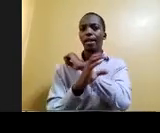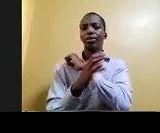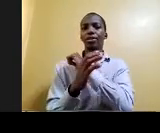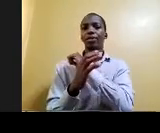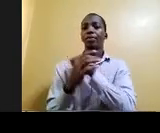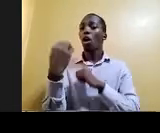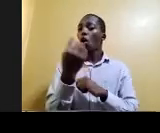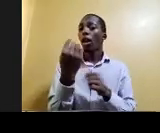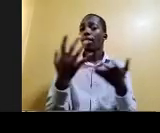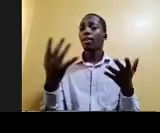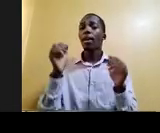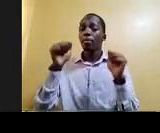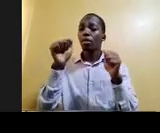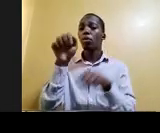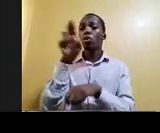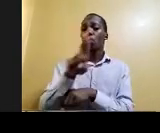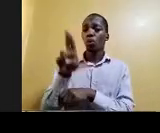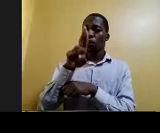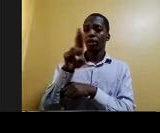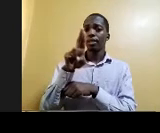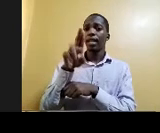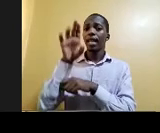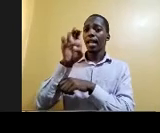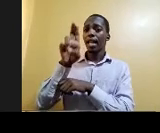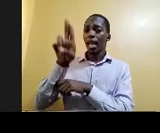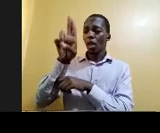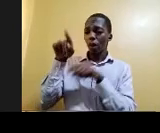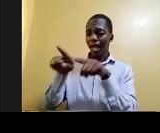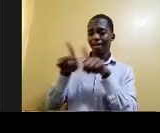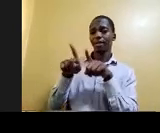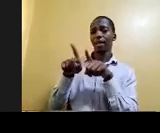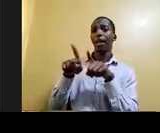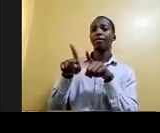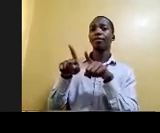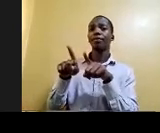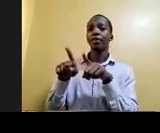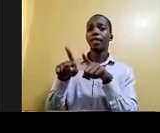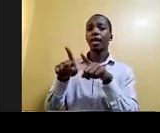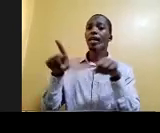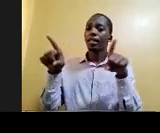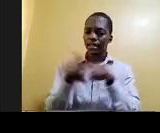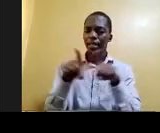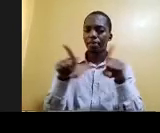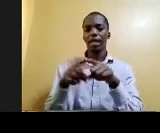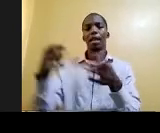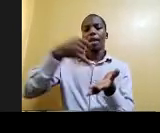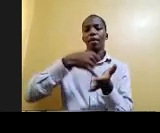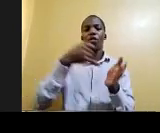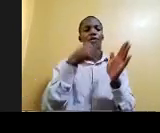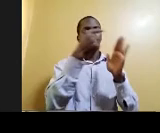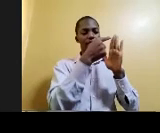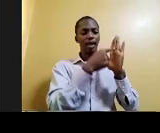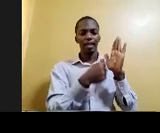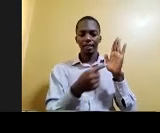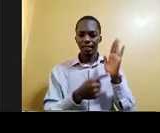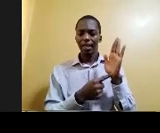substances that are authorised for use in the EU itself can appear on that list. And the uses must be